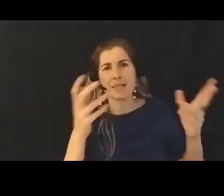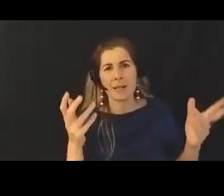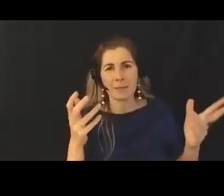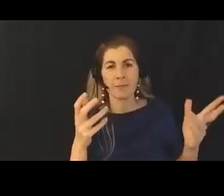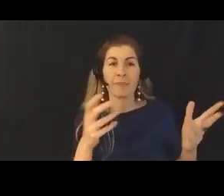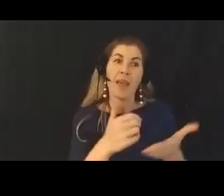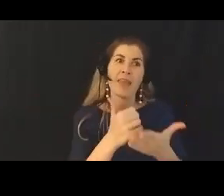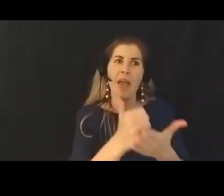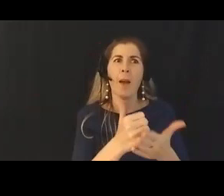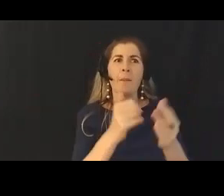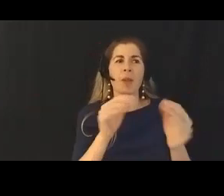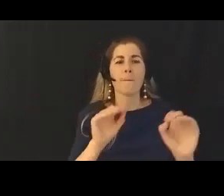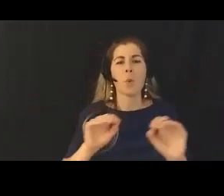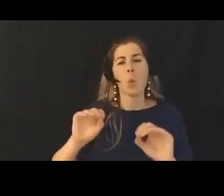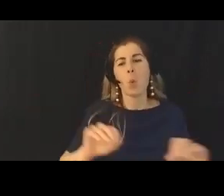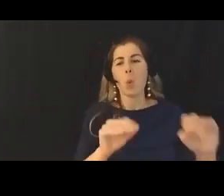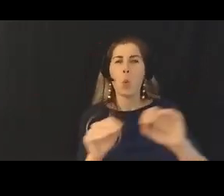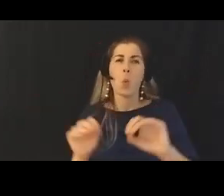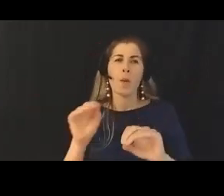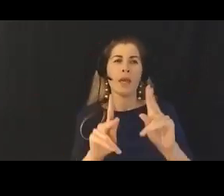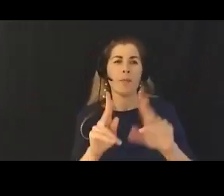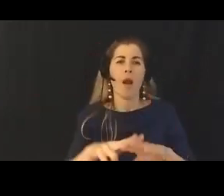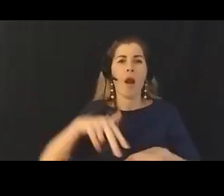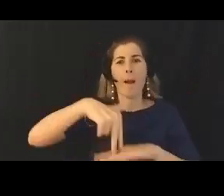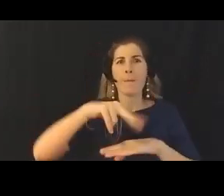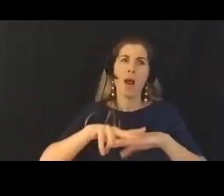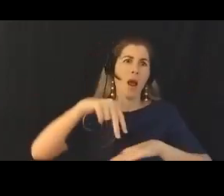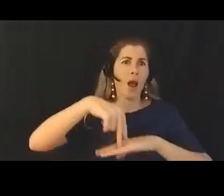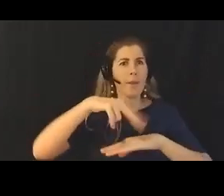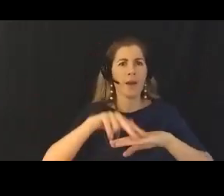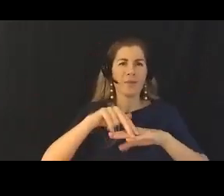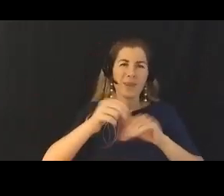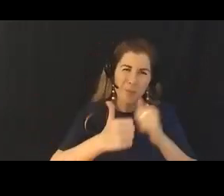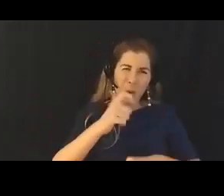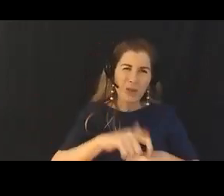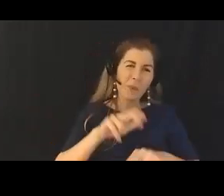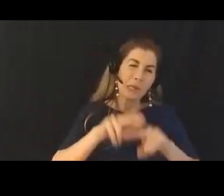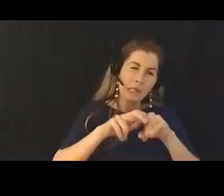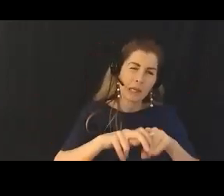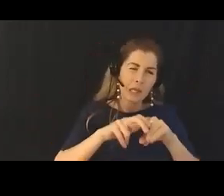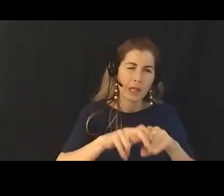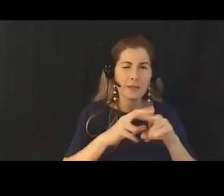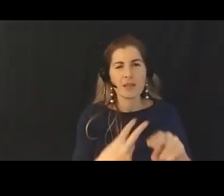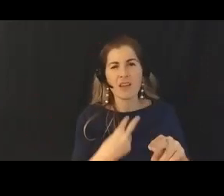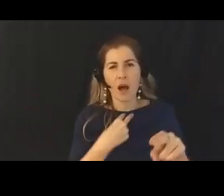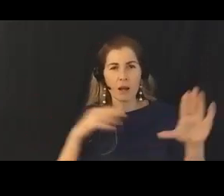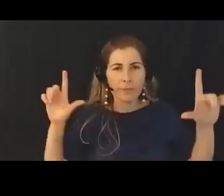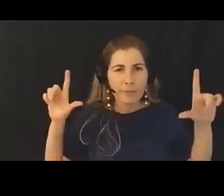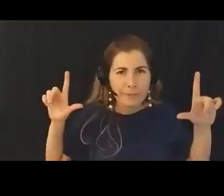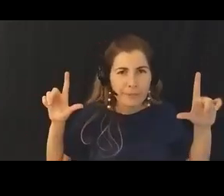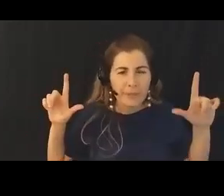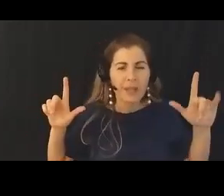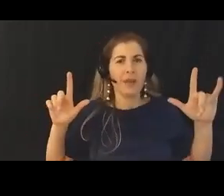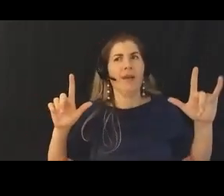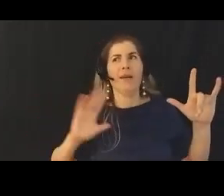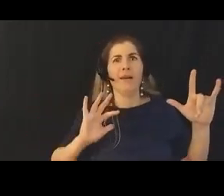some movement and it gets everybody up, because often in virtual settings, we're sitting in chairs and we're kind of stuck in the box. So it invites us